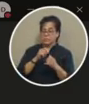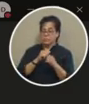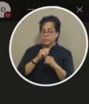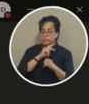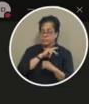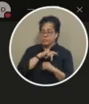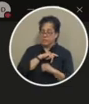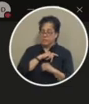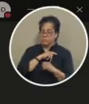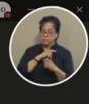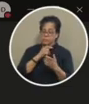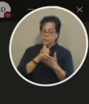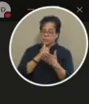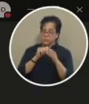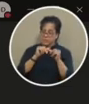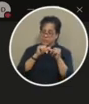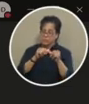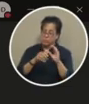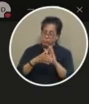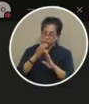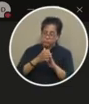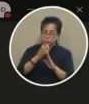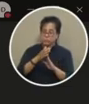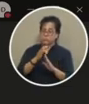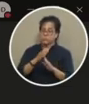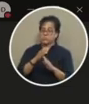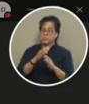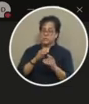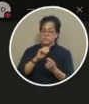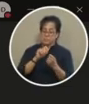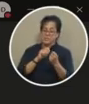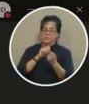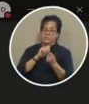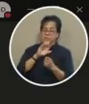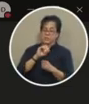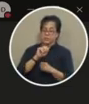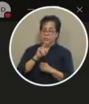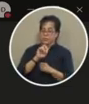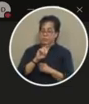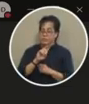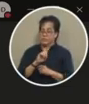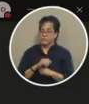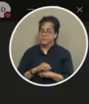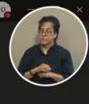to continue that operation running the long haul, specifically to COVID testing.